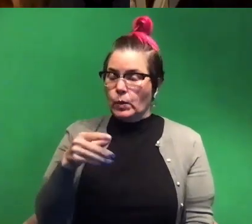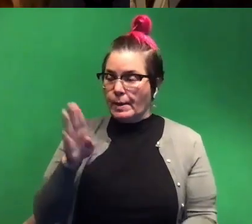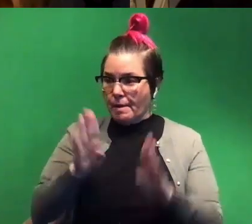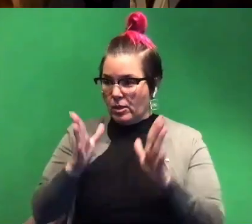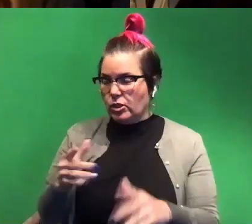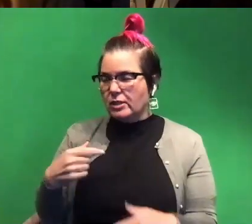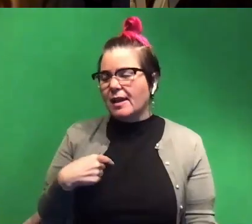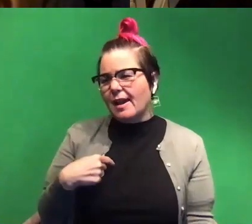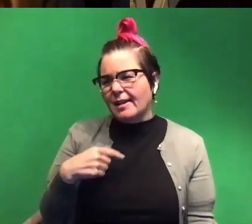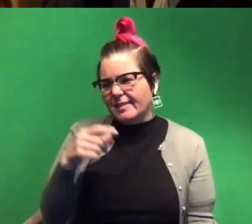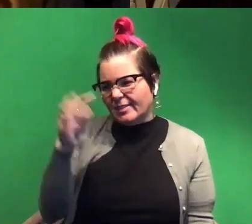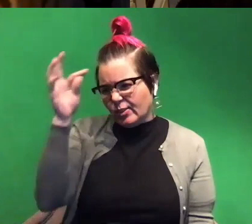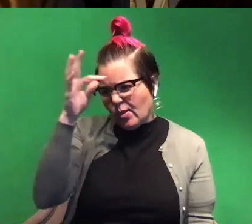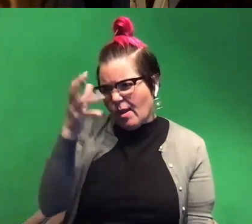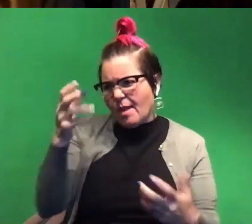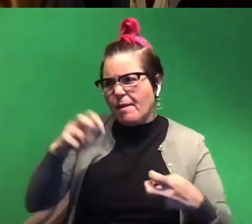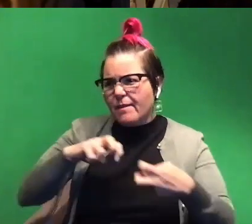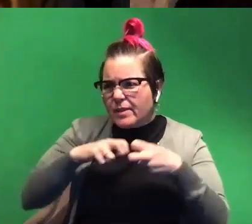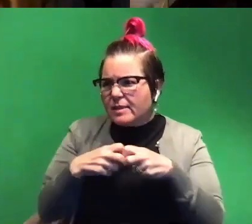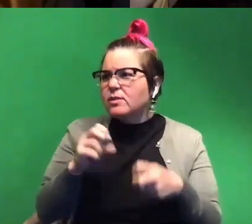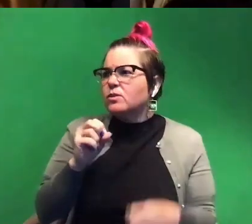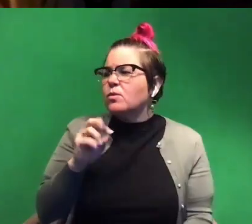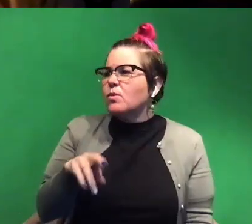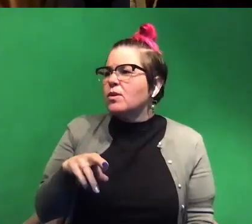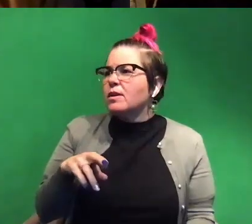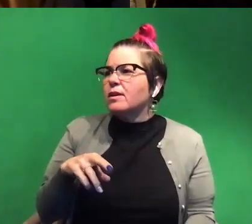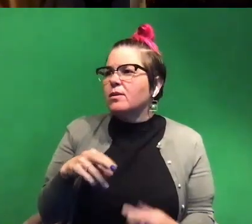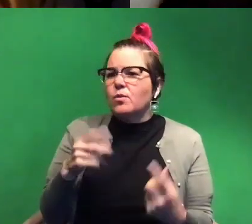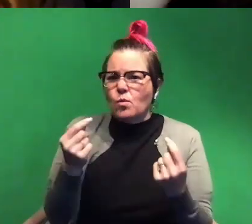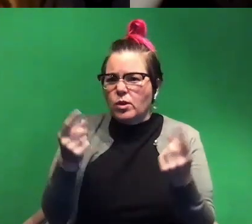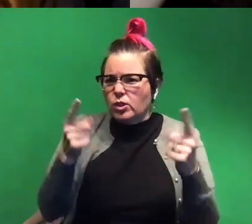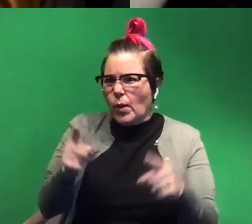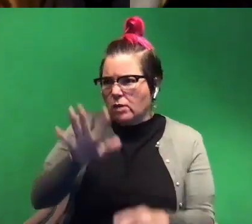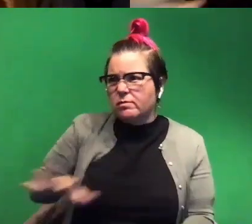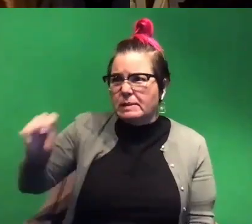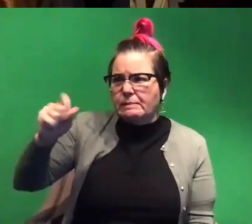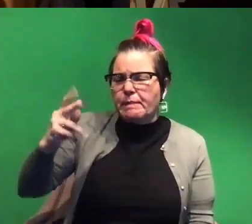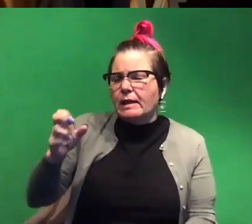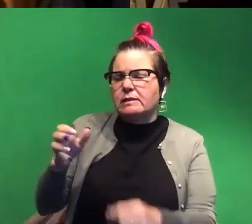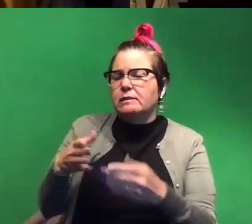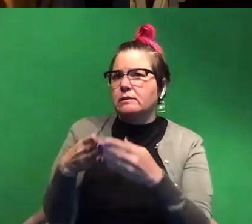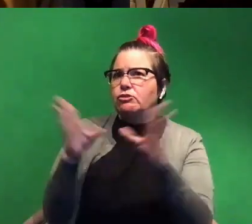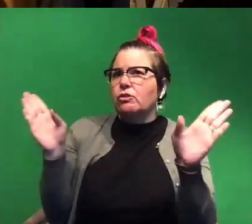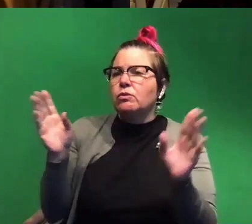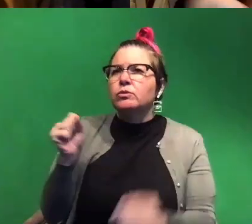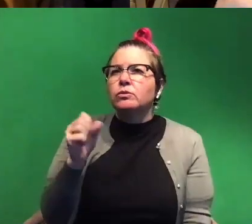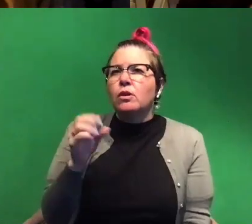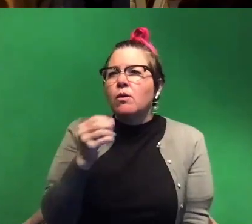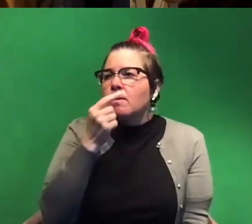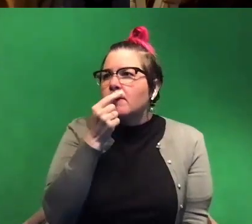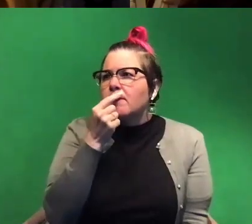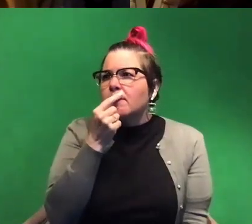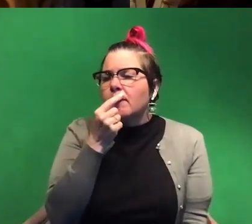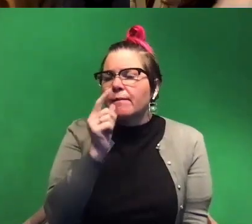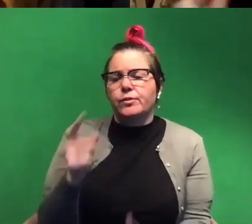know much about physics or like what the heck is going on in space broadly. So like what would like okay, first